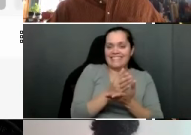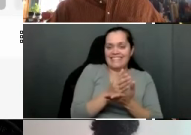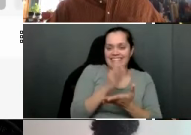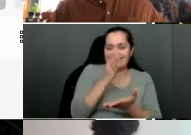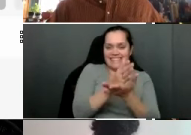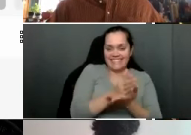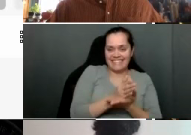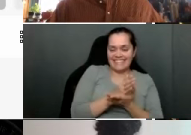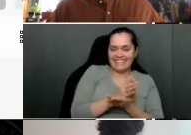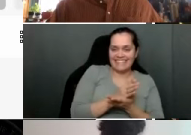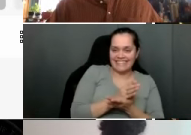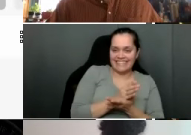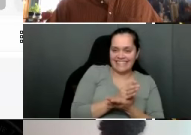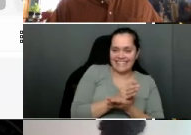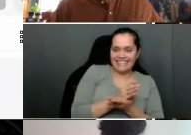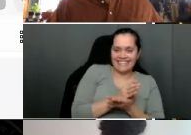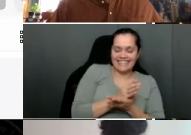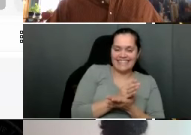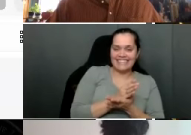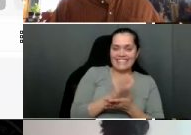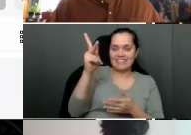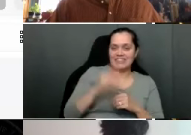Stop. Okay.